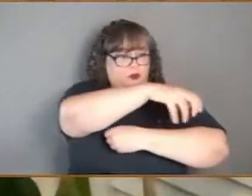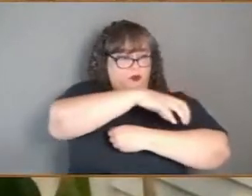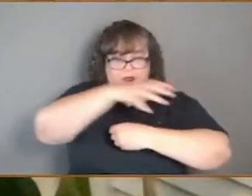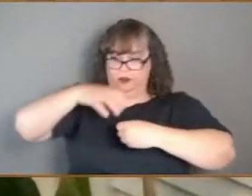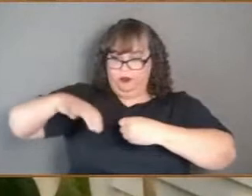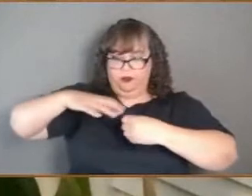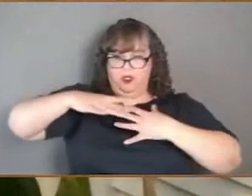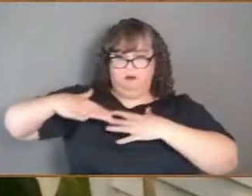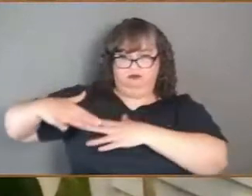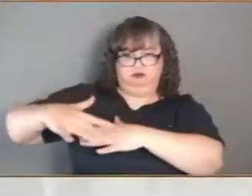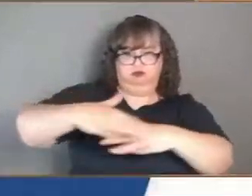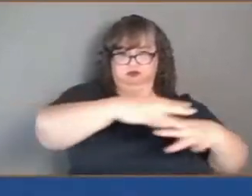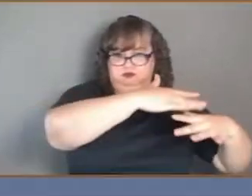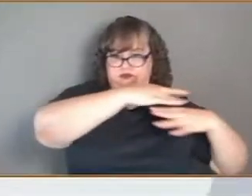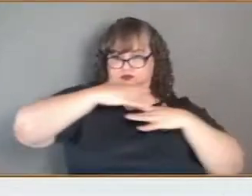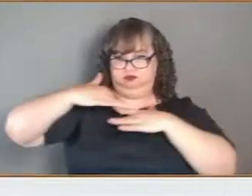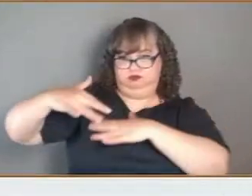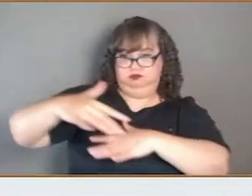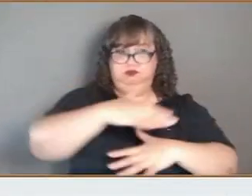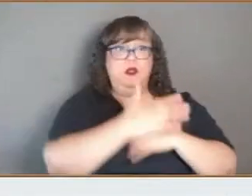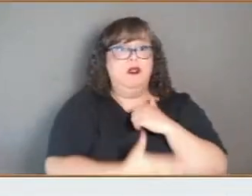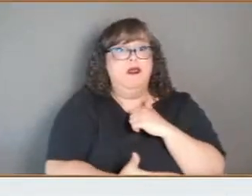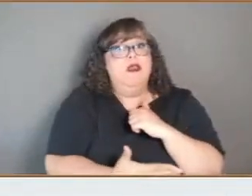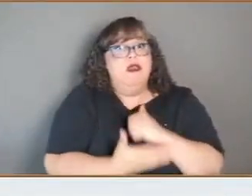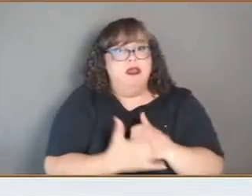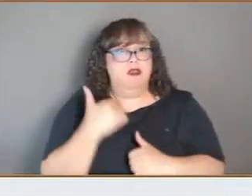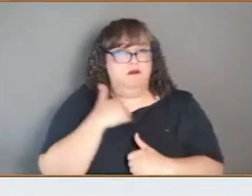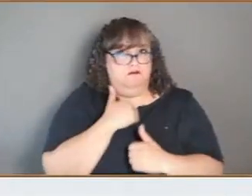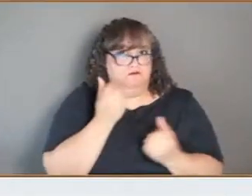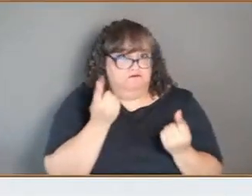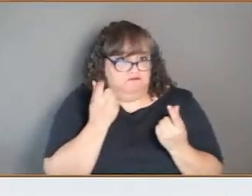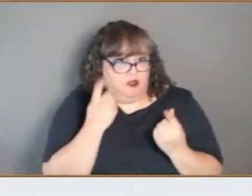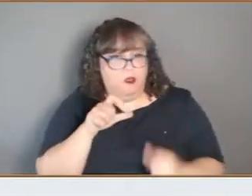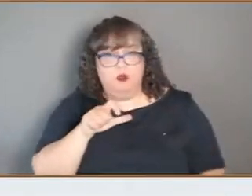to the formation of our solar system.